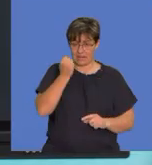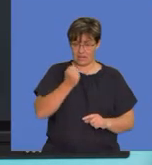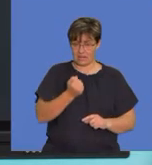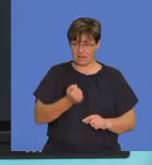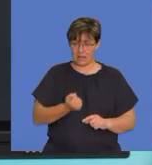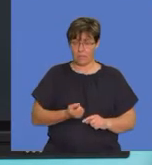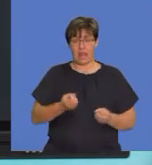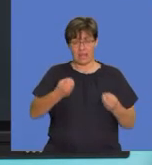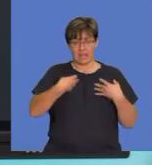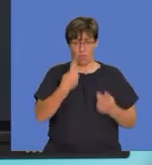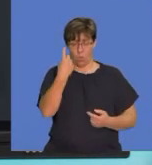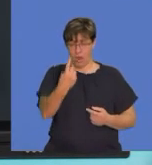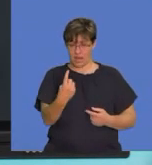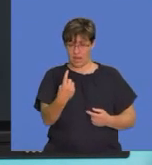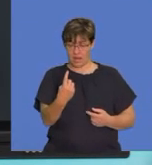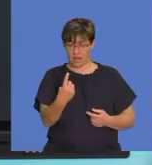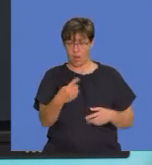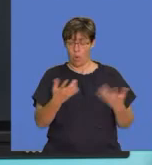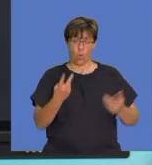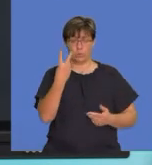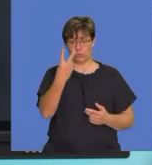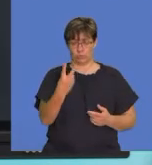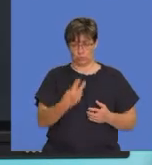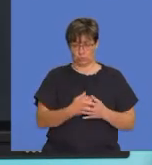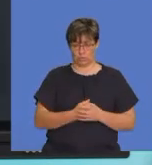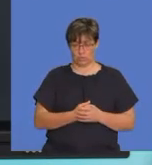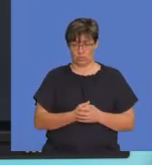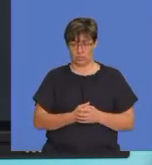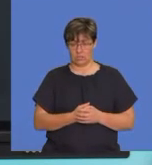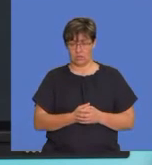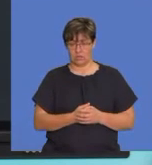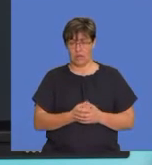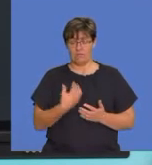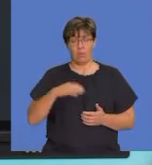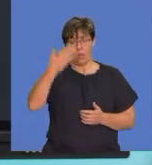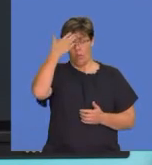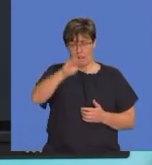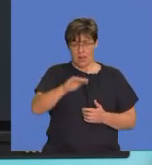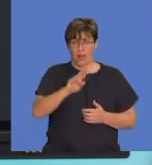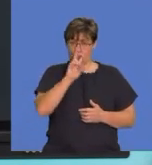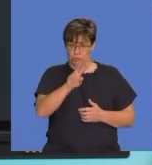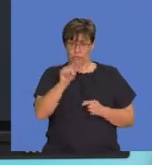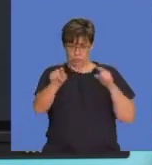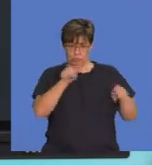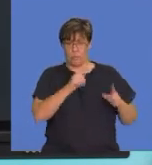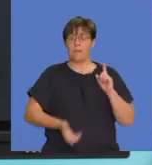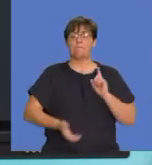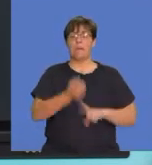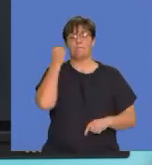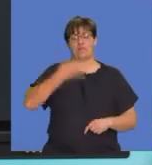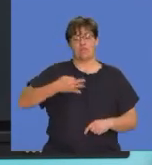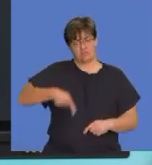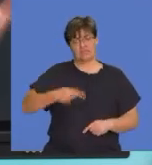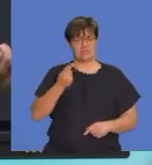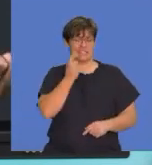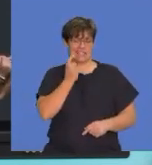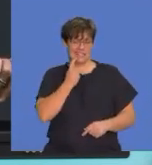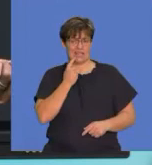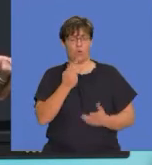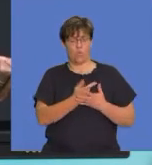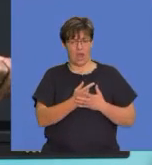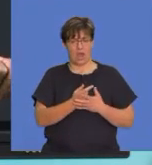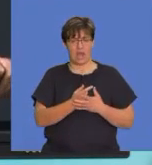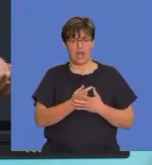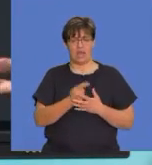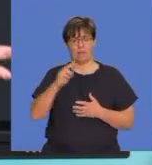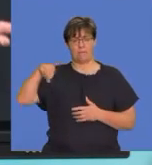I find one side given one side or given two sides, right? If I know the two sides, I can find